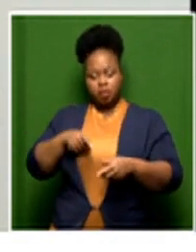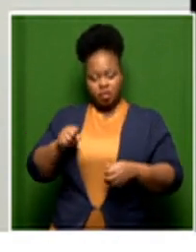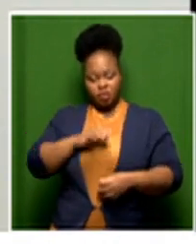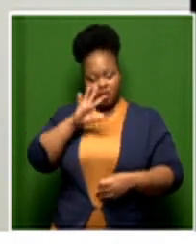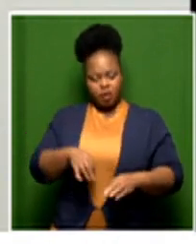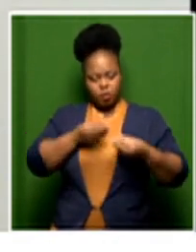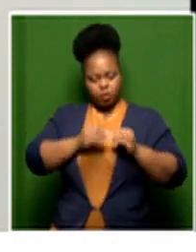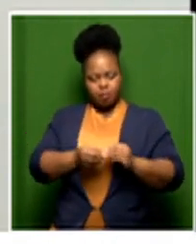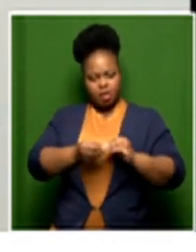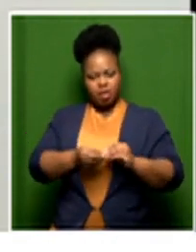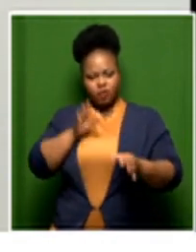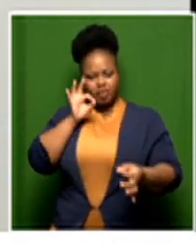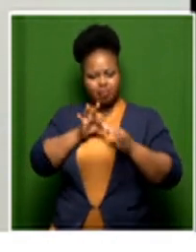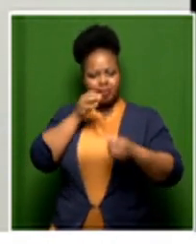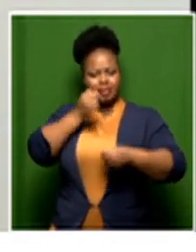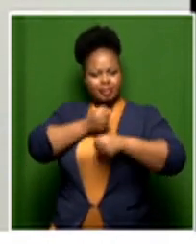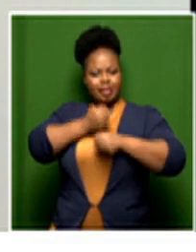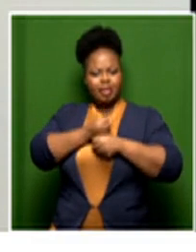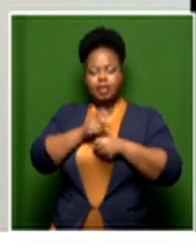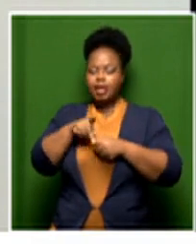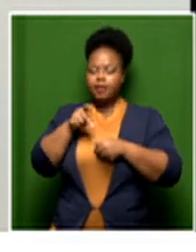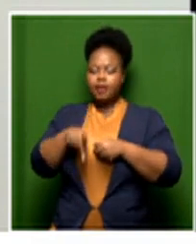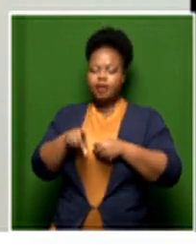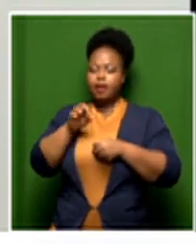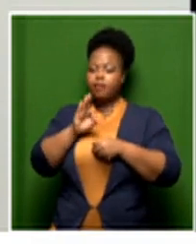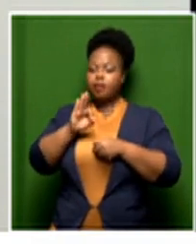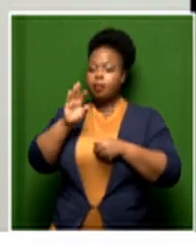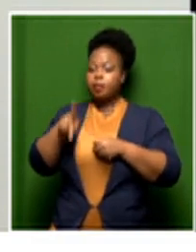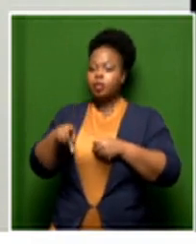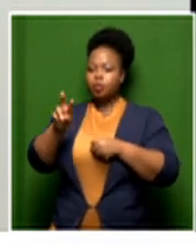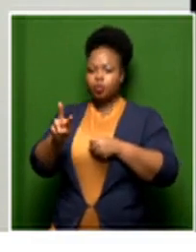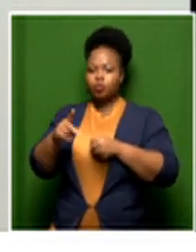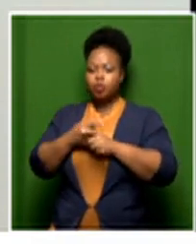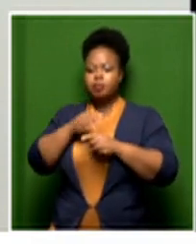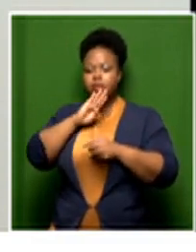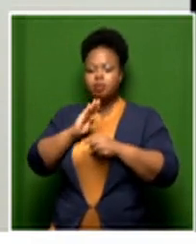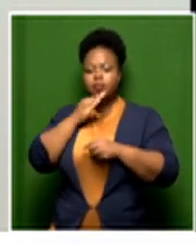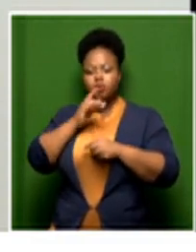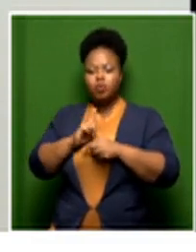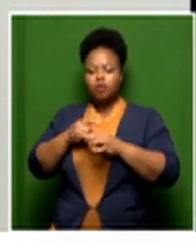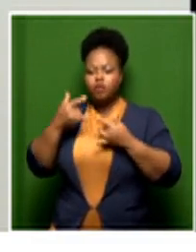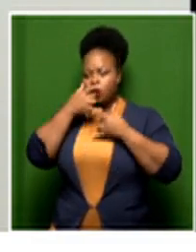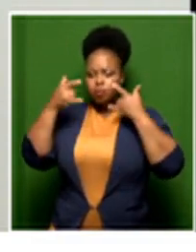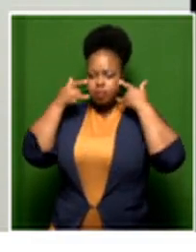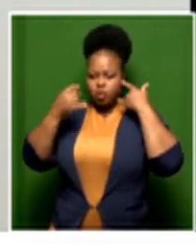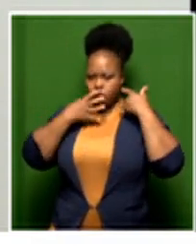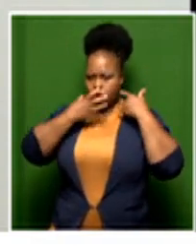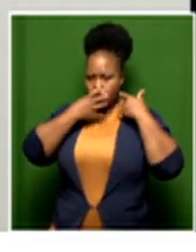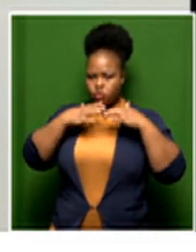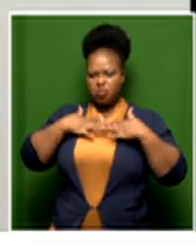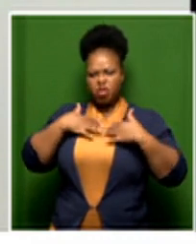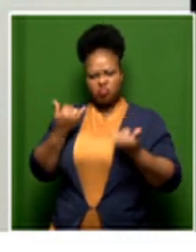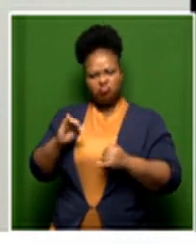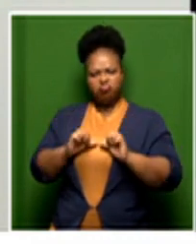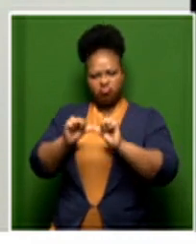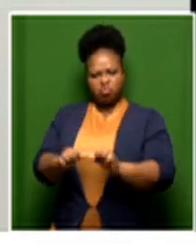we generally manufacture to a particular standard, which is your FFP2. And all that means it's the filtering face mask. So it's a respirator mask. But